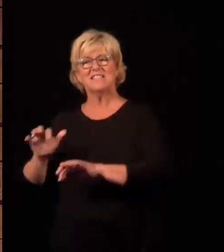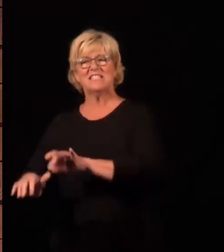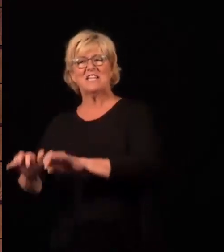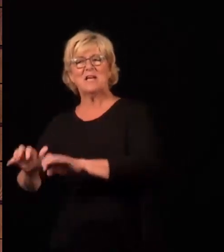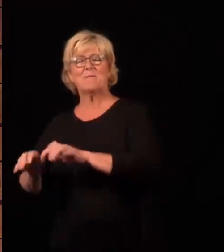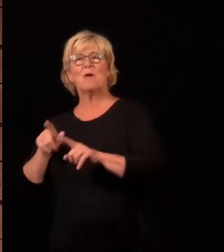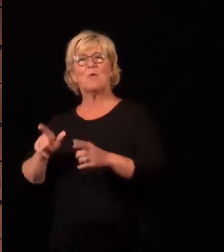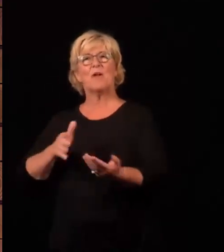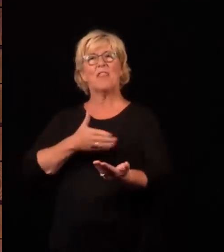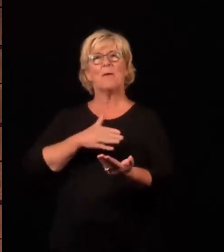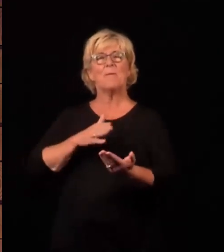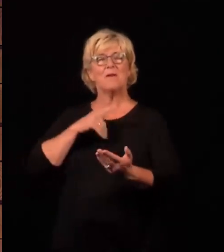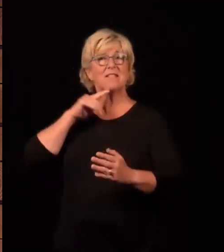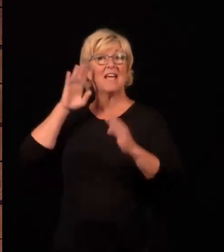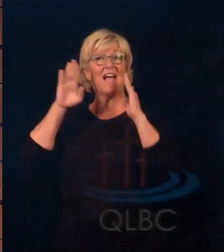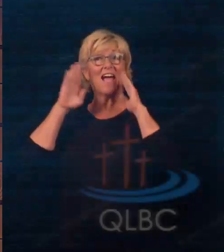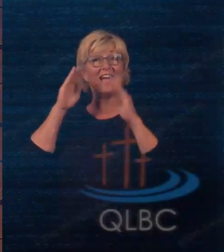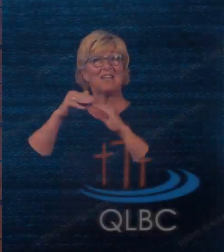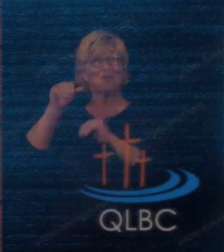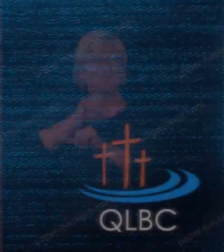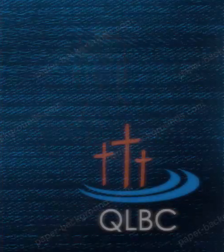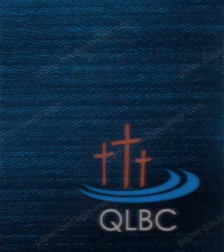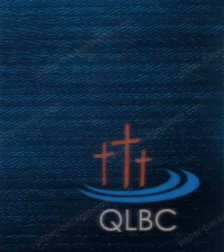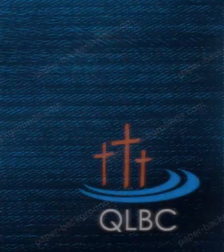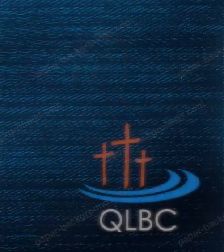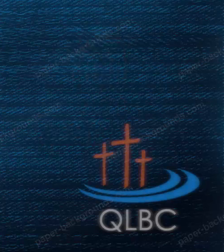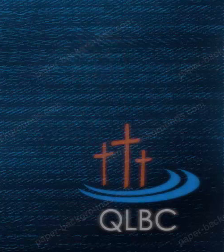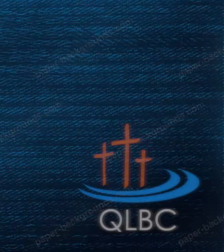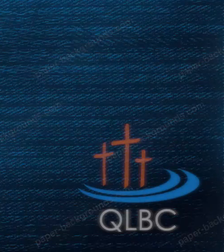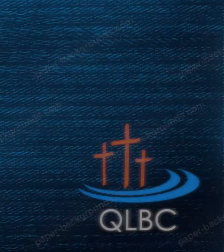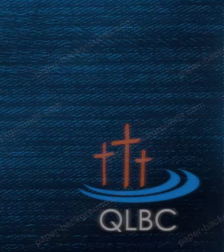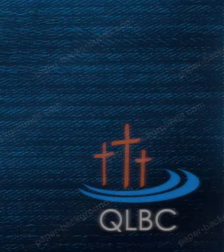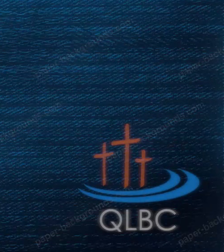is playing, and let's greet one another.